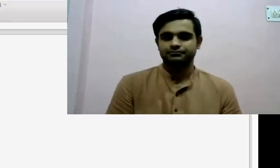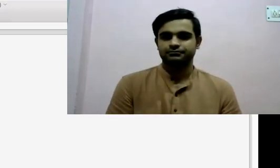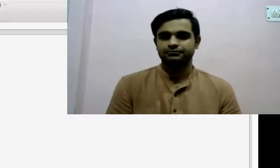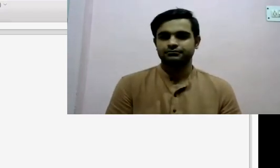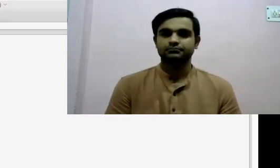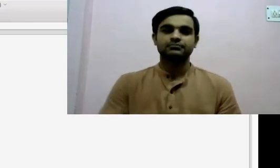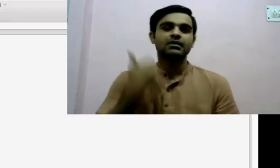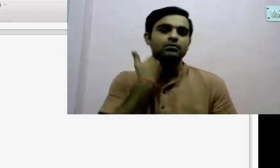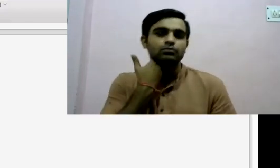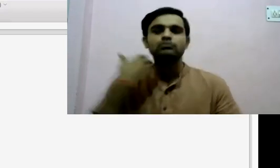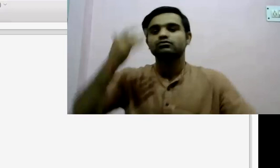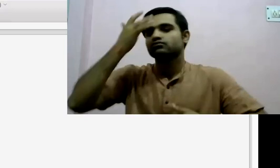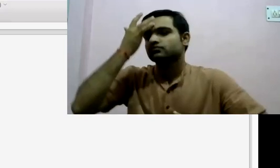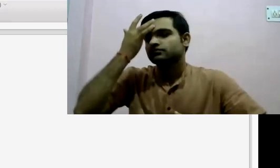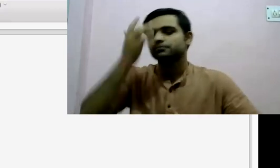fever,